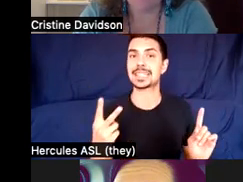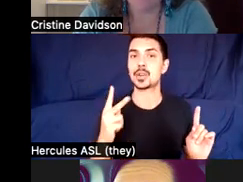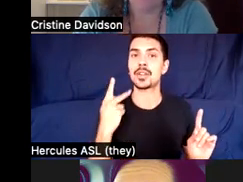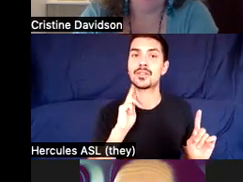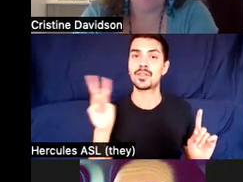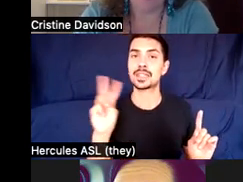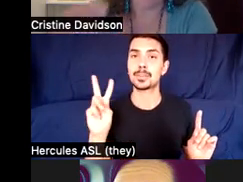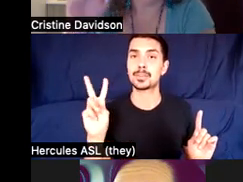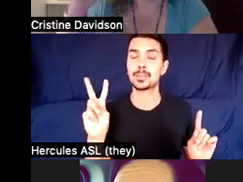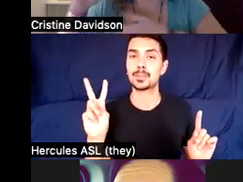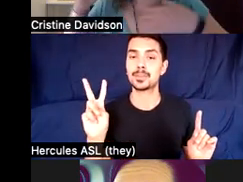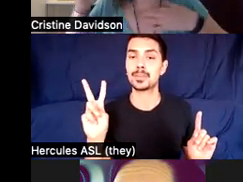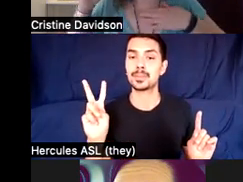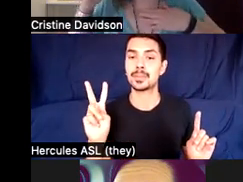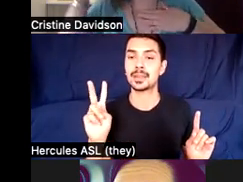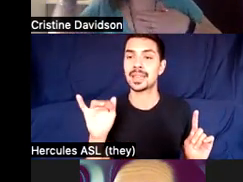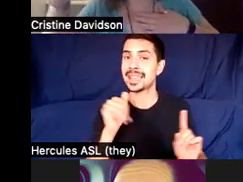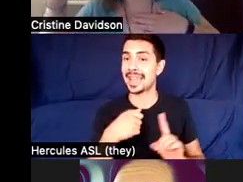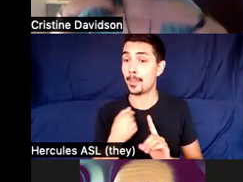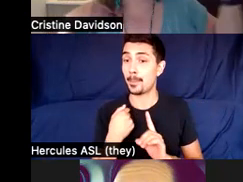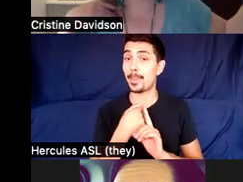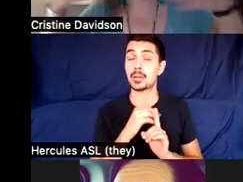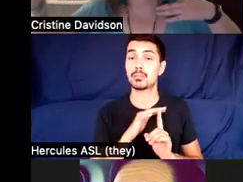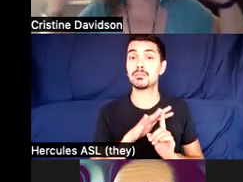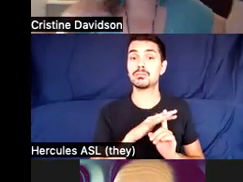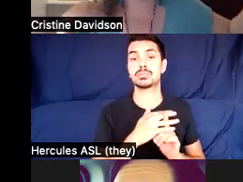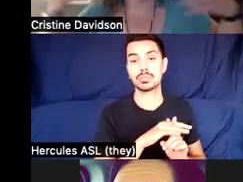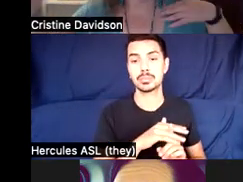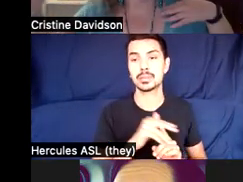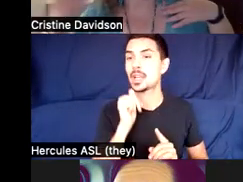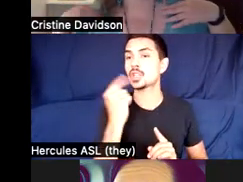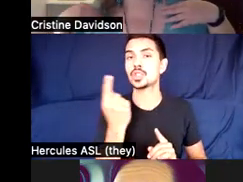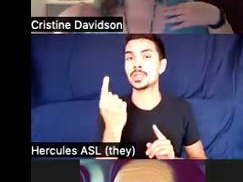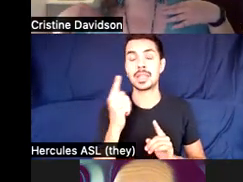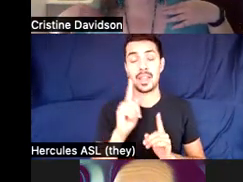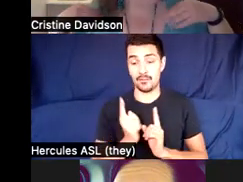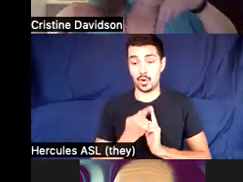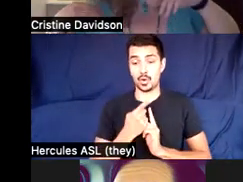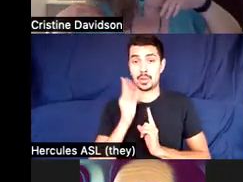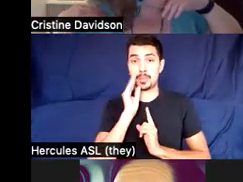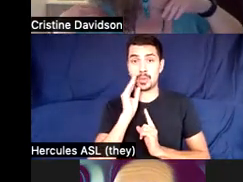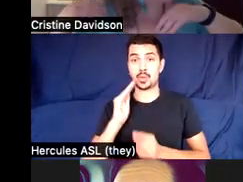impact, it's not one is more or less impact than the other,